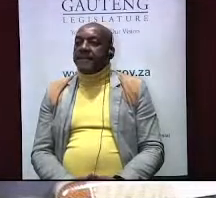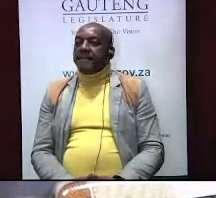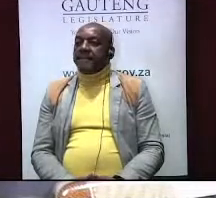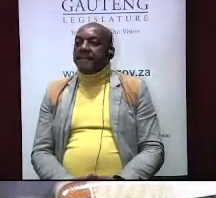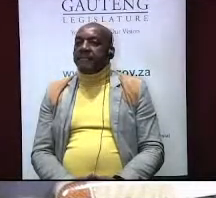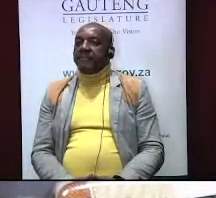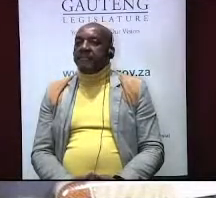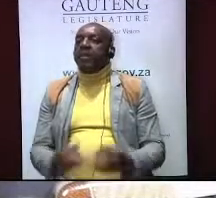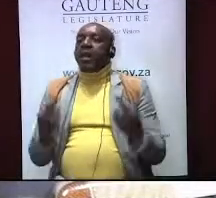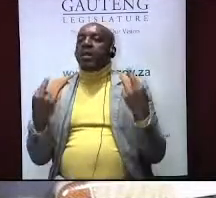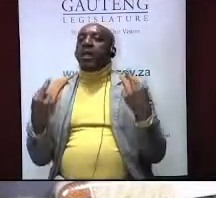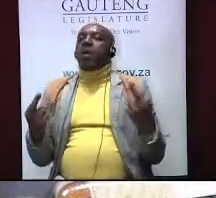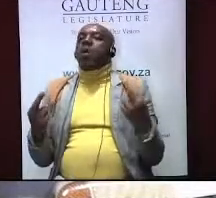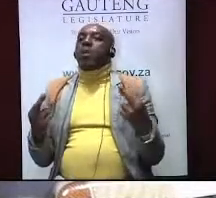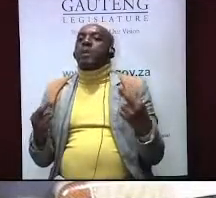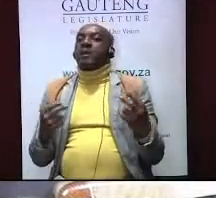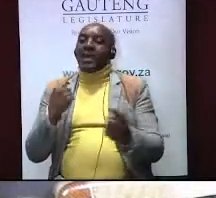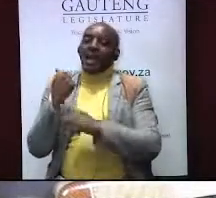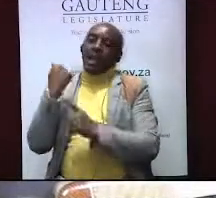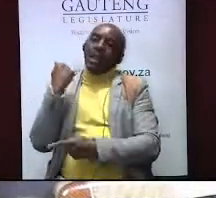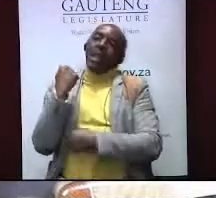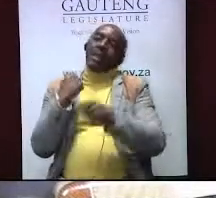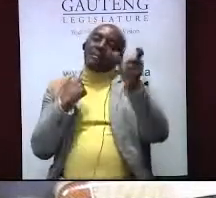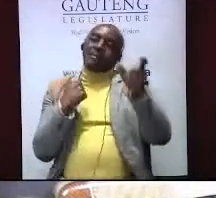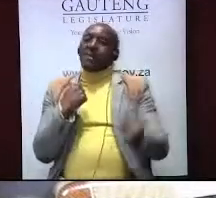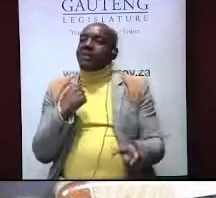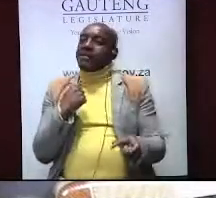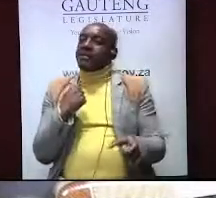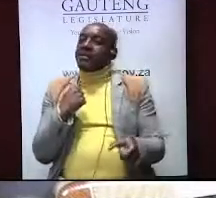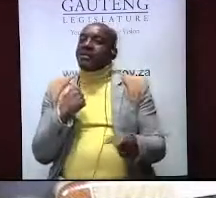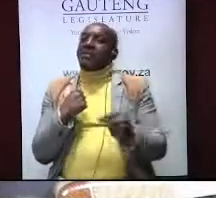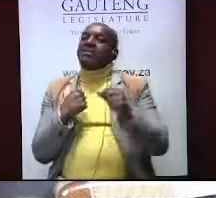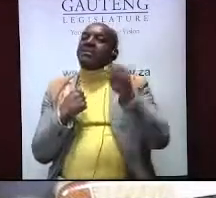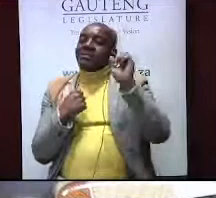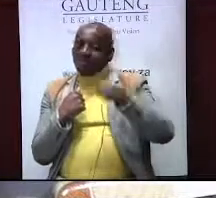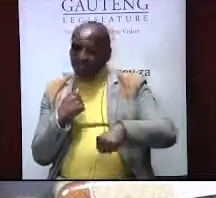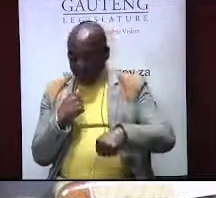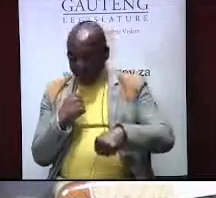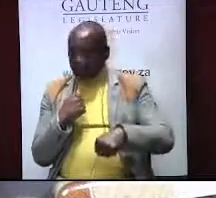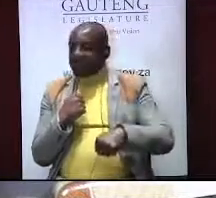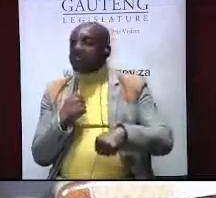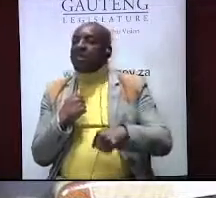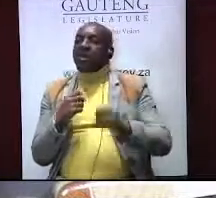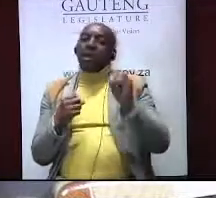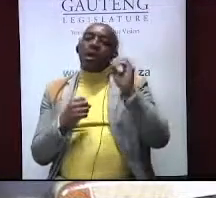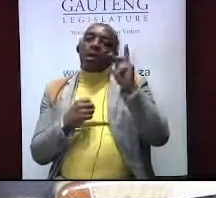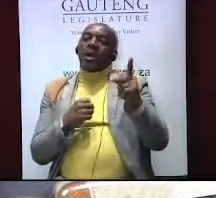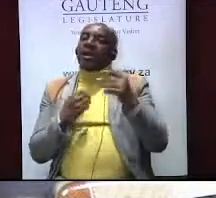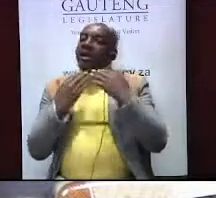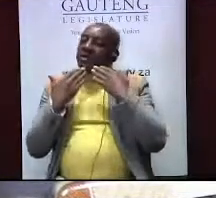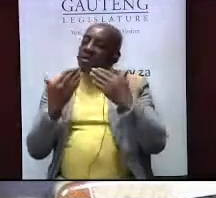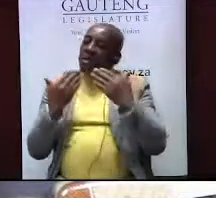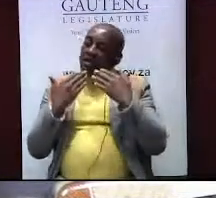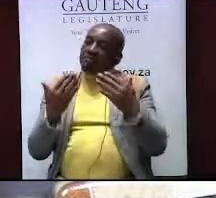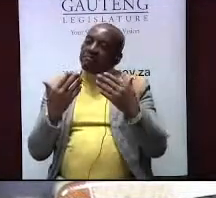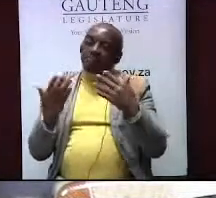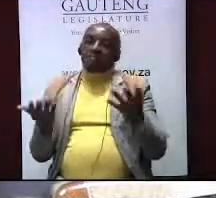Ketsaparo, it was the last speaker. Am I correct? Yes. Okay, thank you very much.